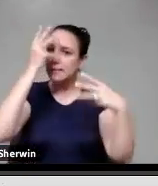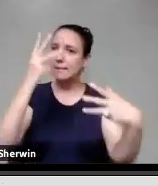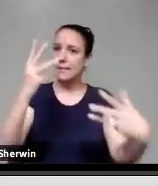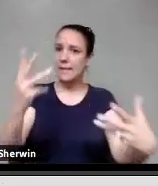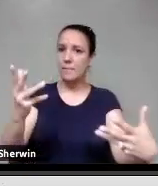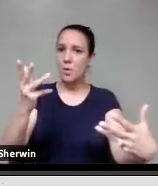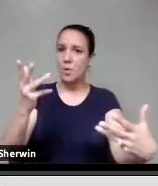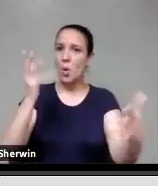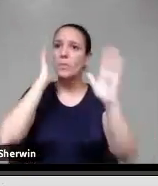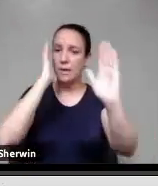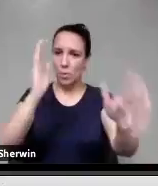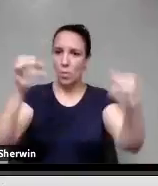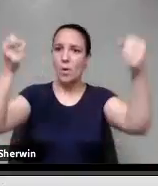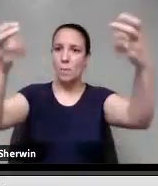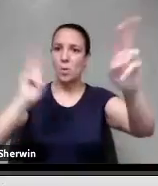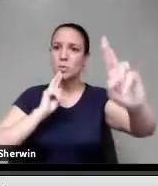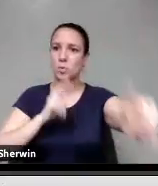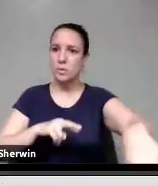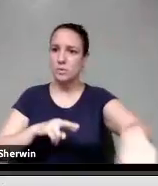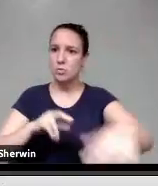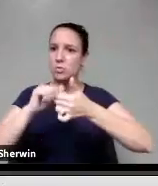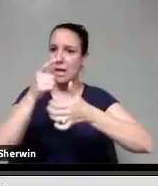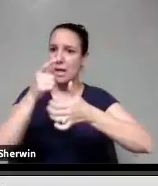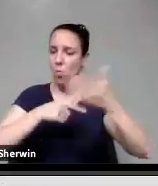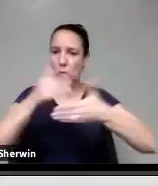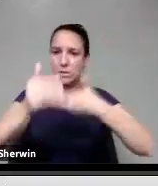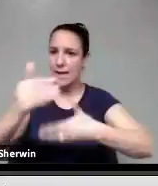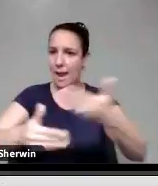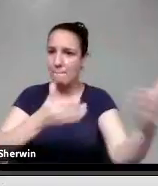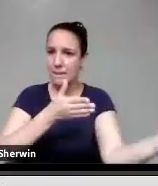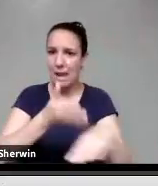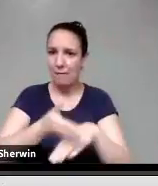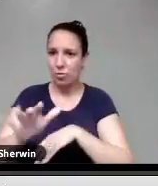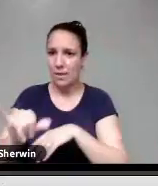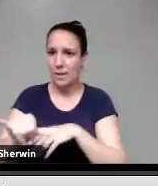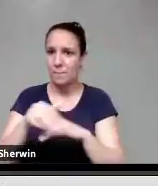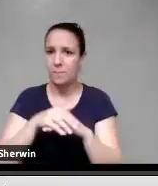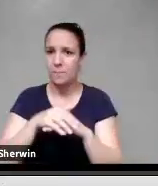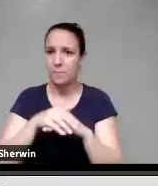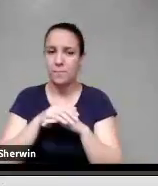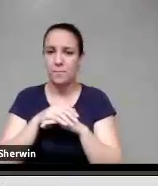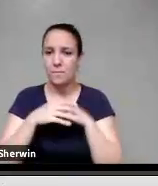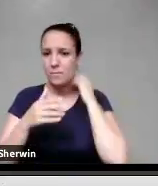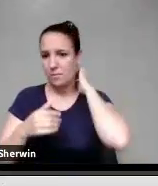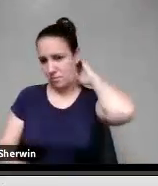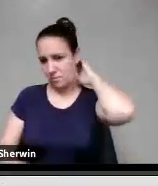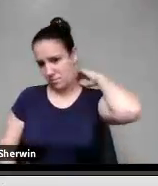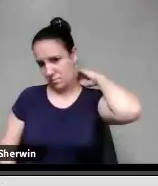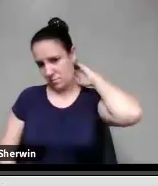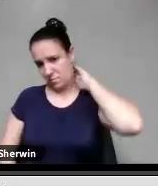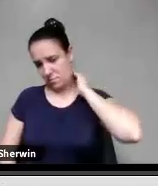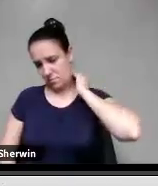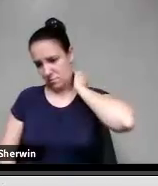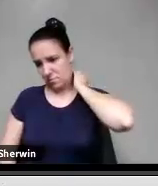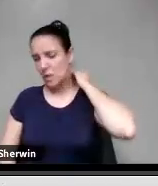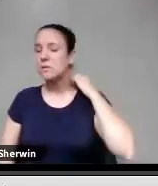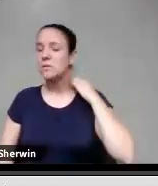know what direction we're headed in. I worked for a company once that I insisted we need to do a customer